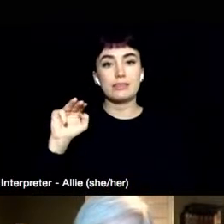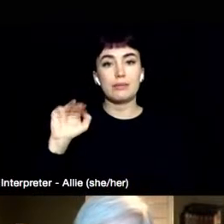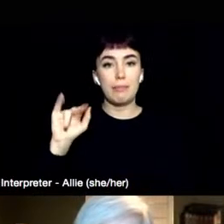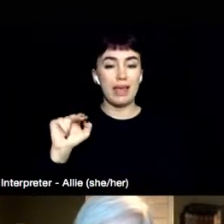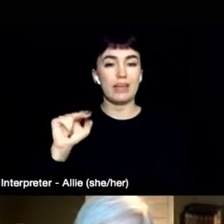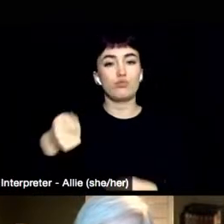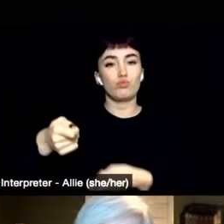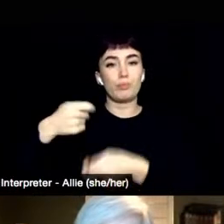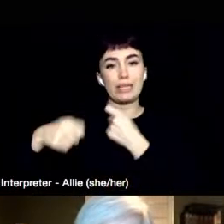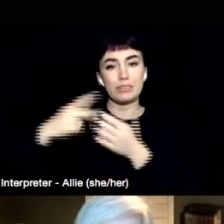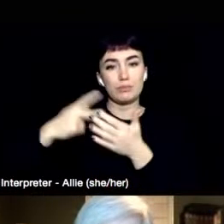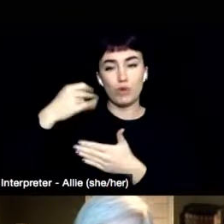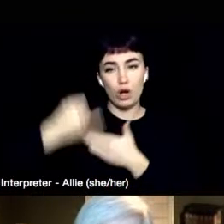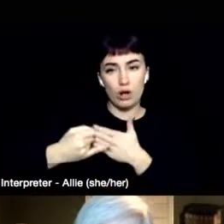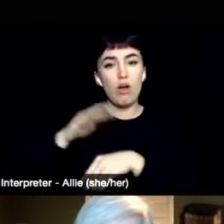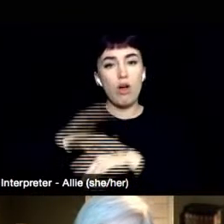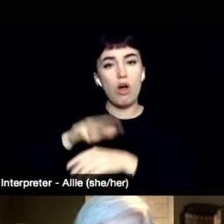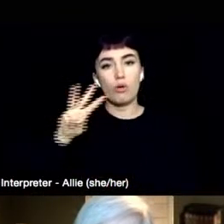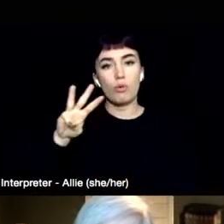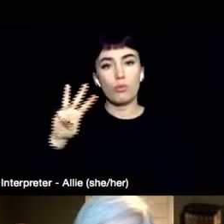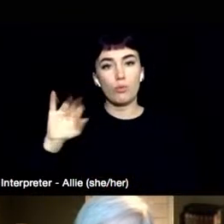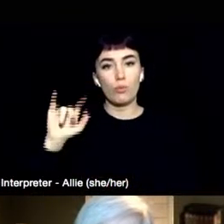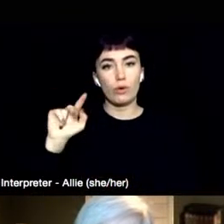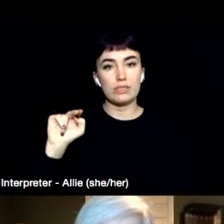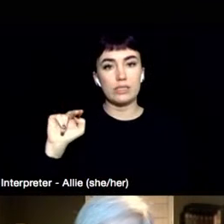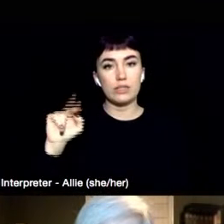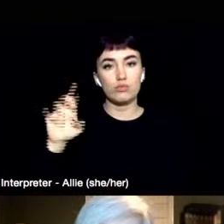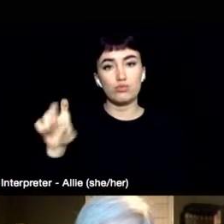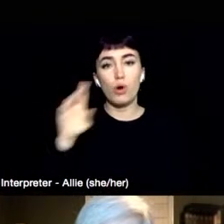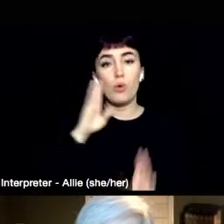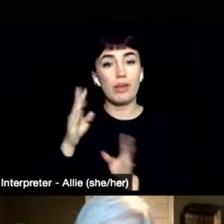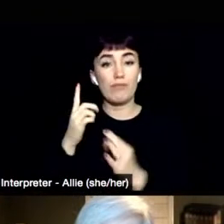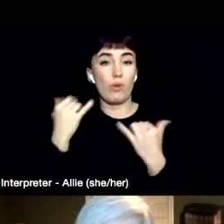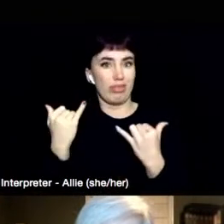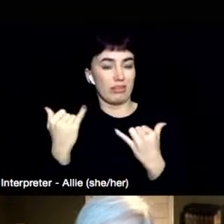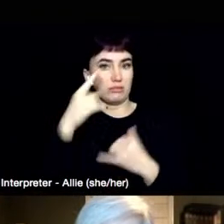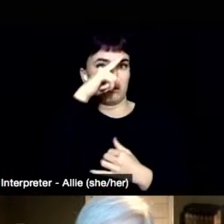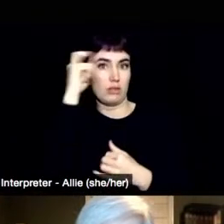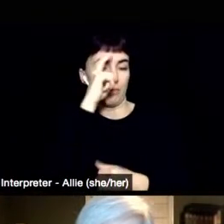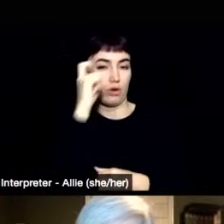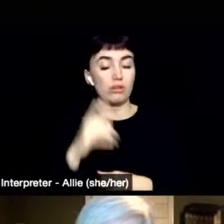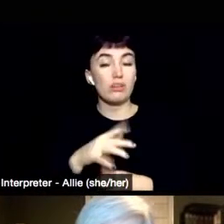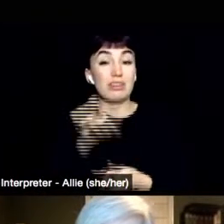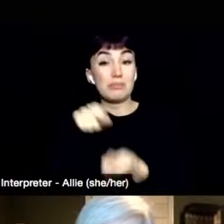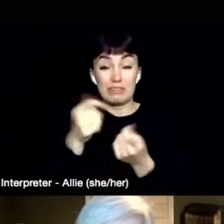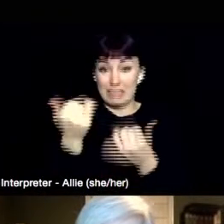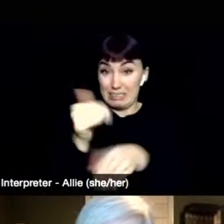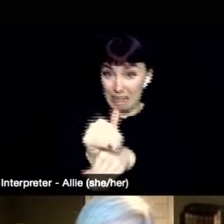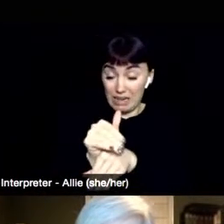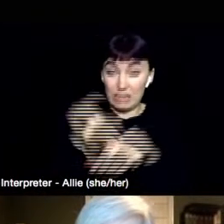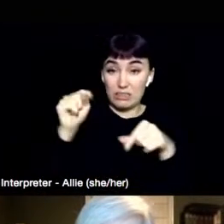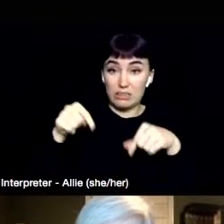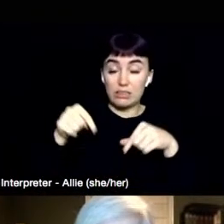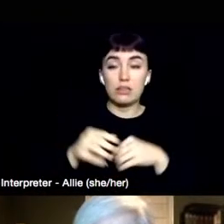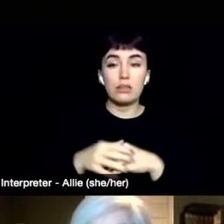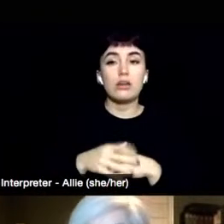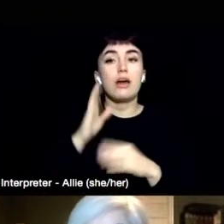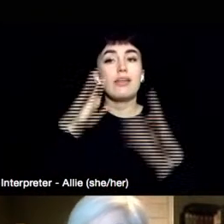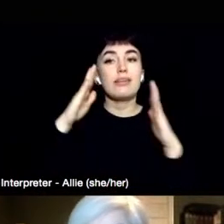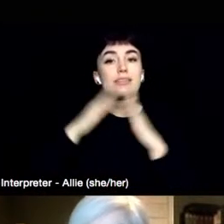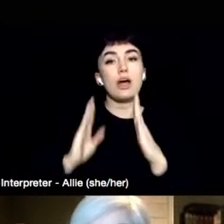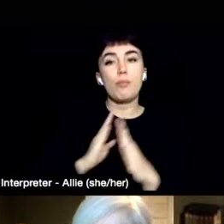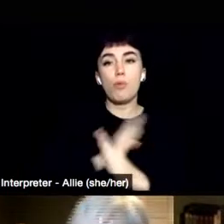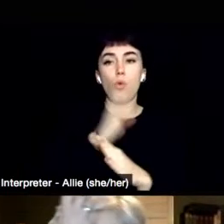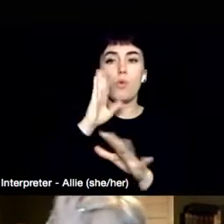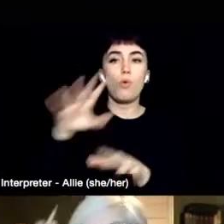project on Winton Road that is planned for this summer. Specifically tonight, the town board will be